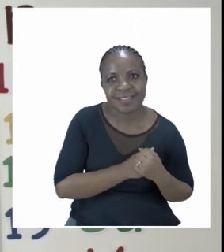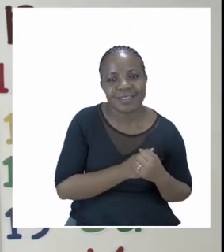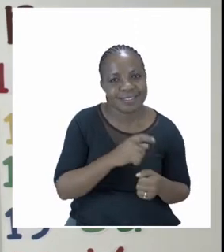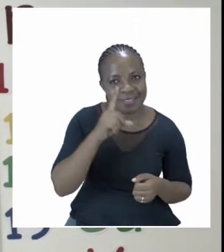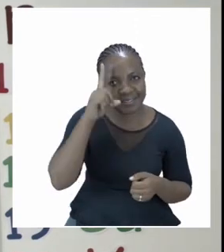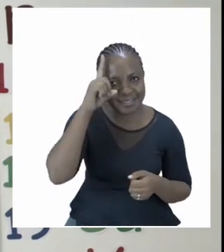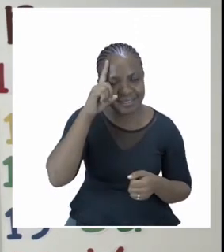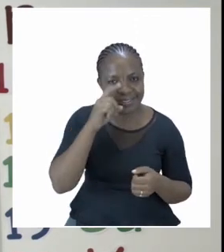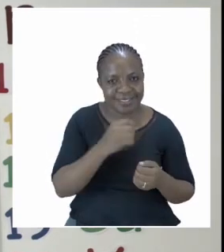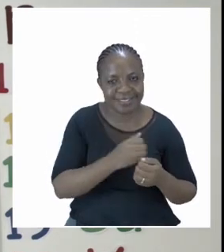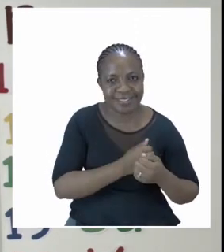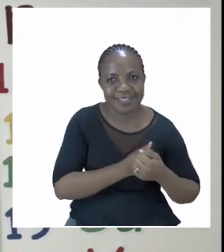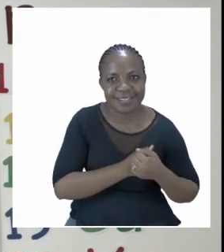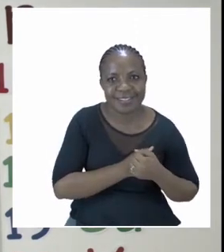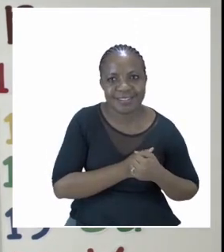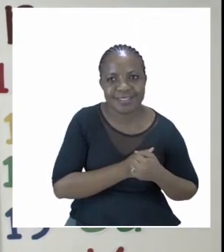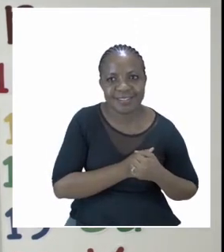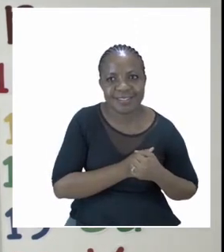Grandmother.